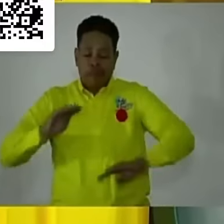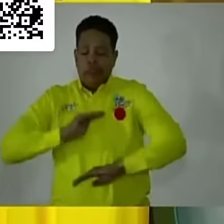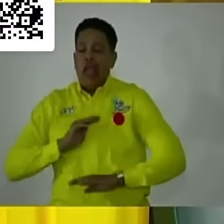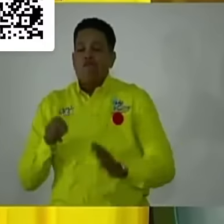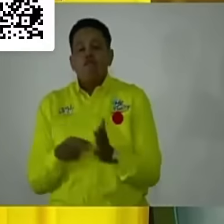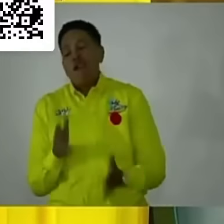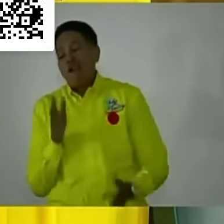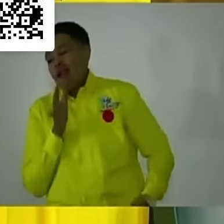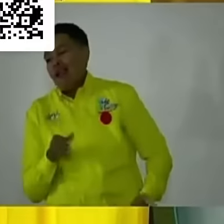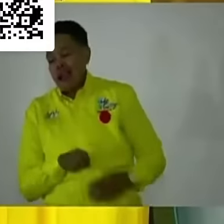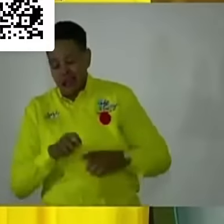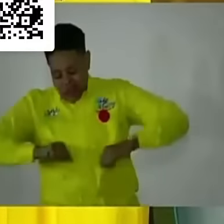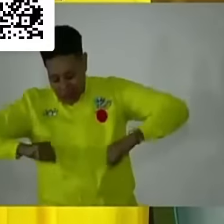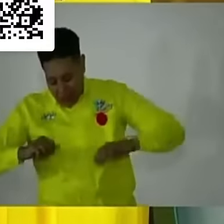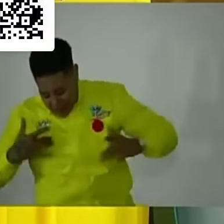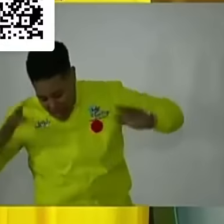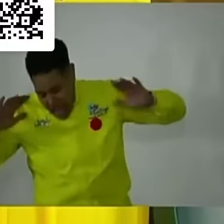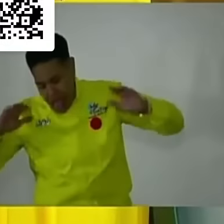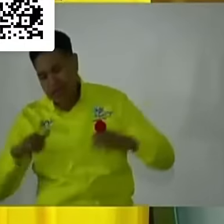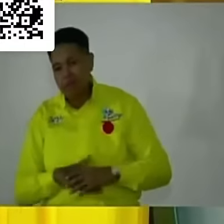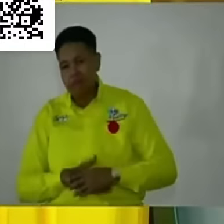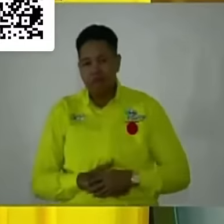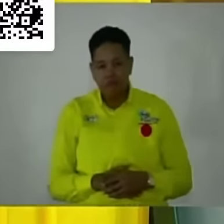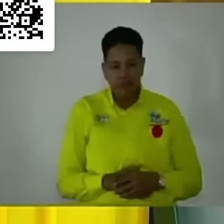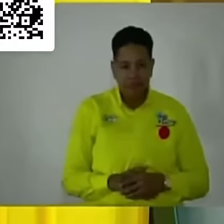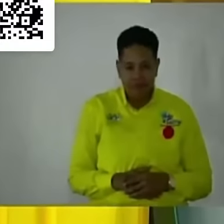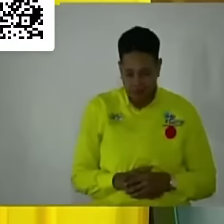role in the space.